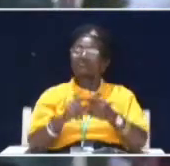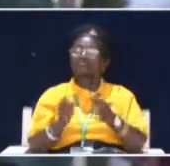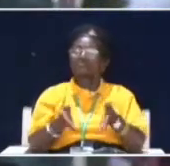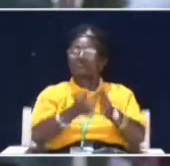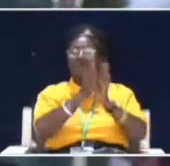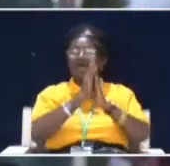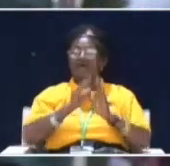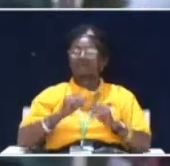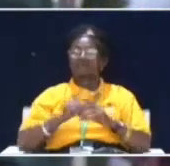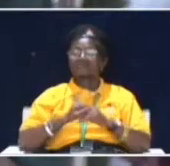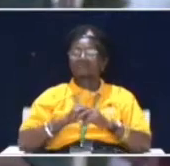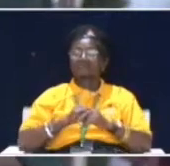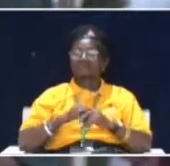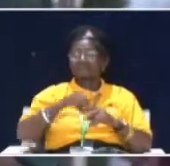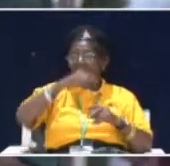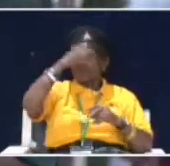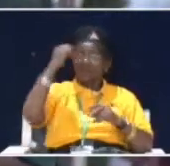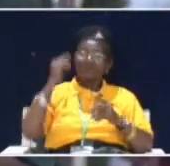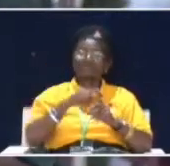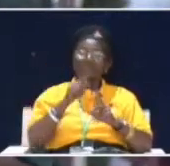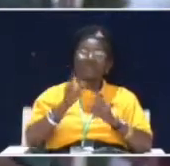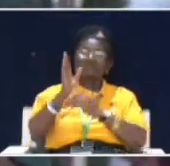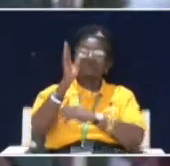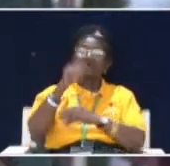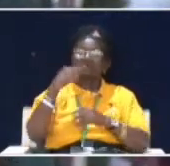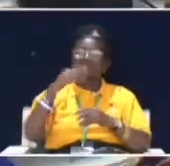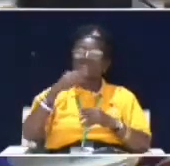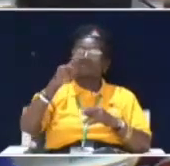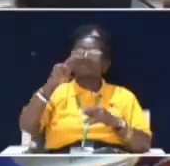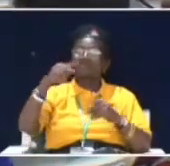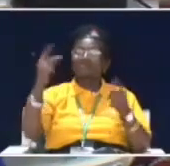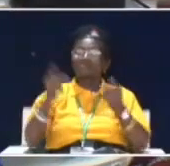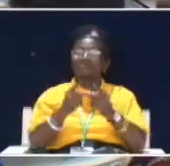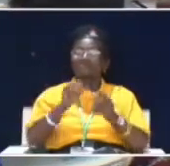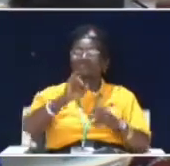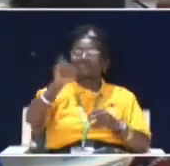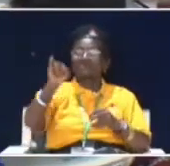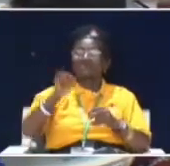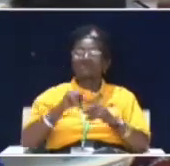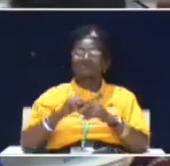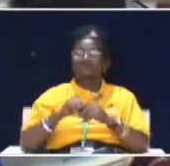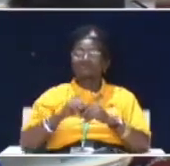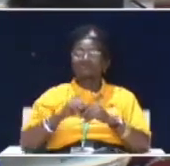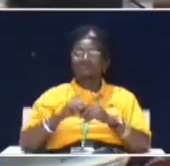bere. Because when God is talking of repositioning,